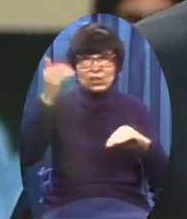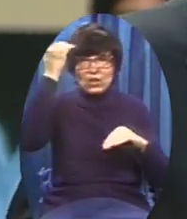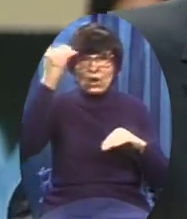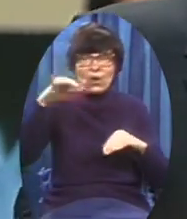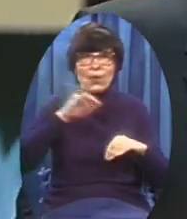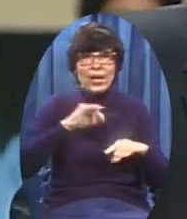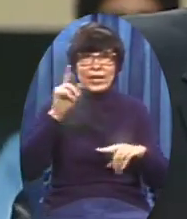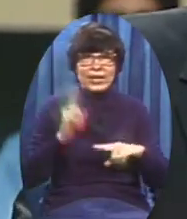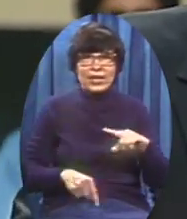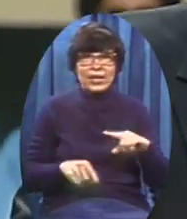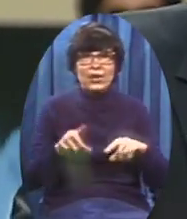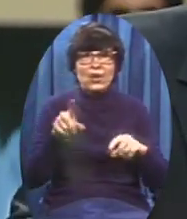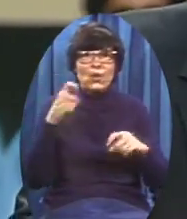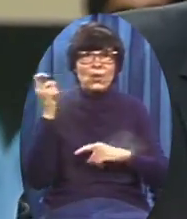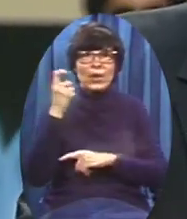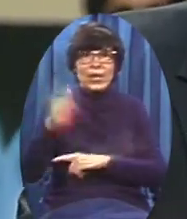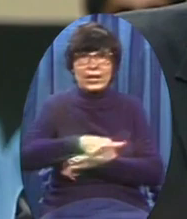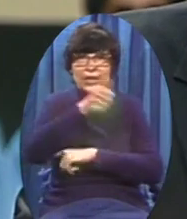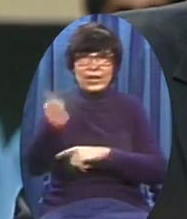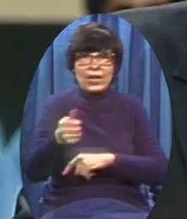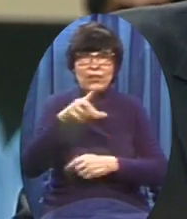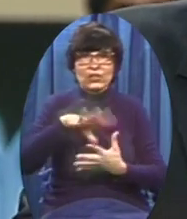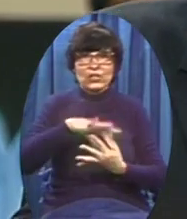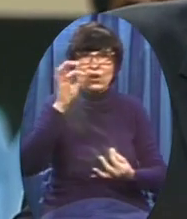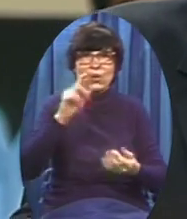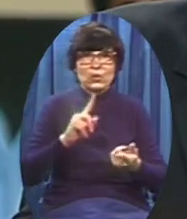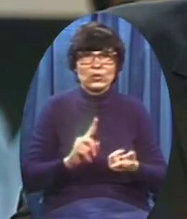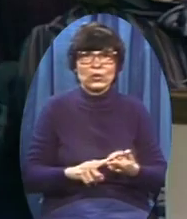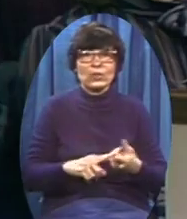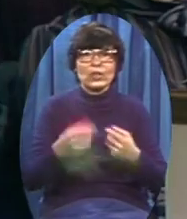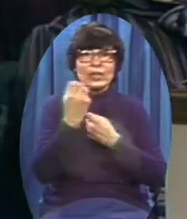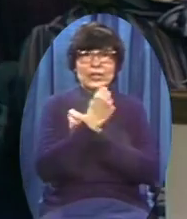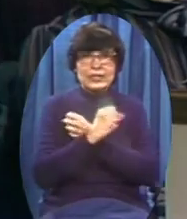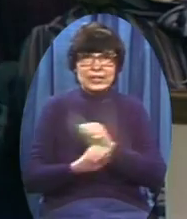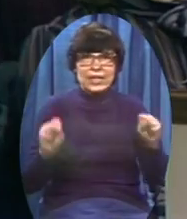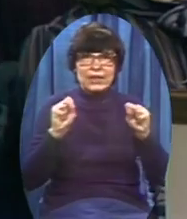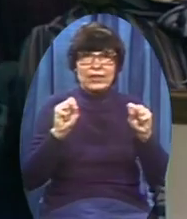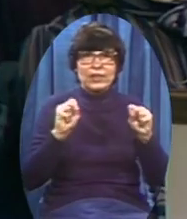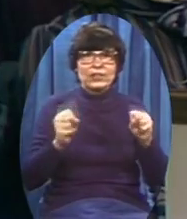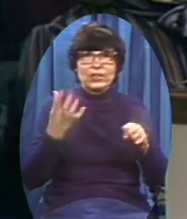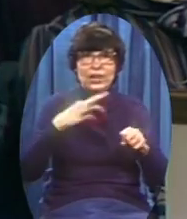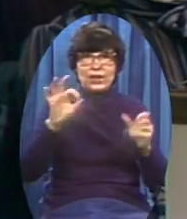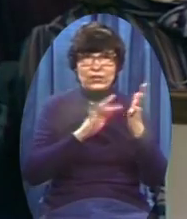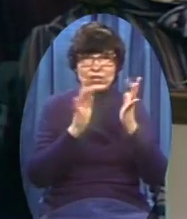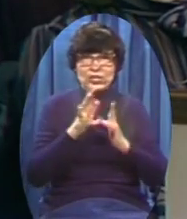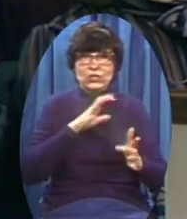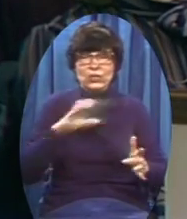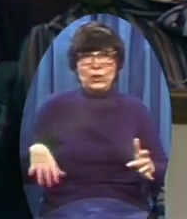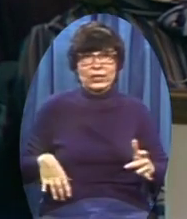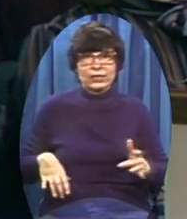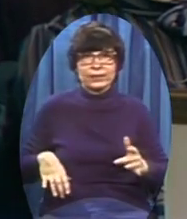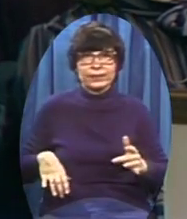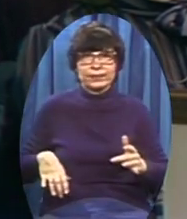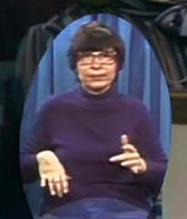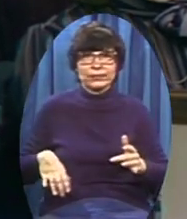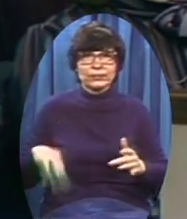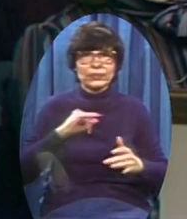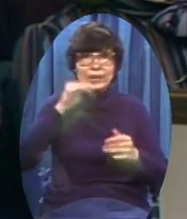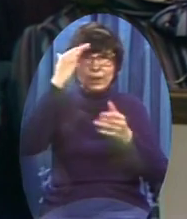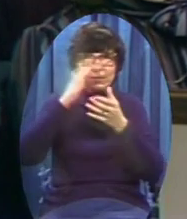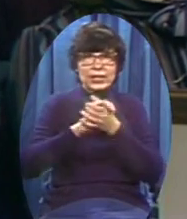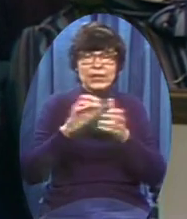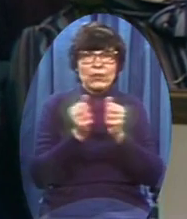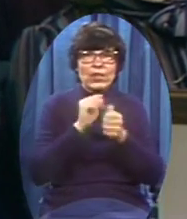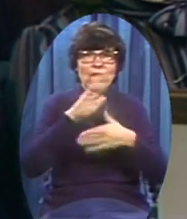to win another soul to a saving knowledge of the Lord Jesus Christ. I believe with all of my heart that if